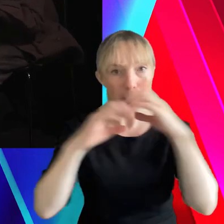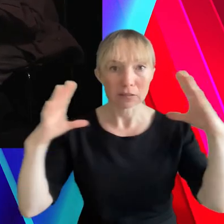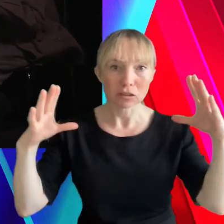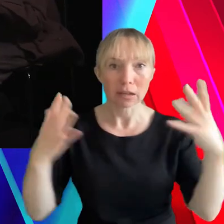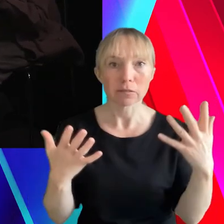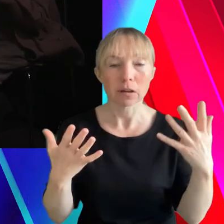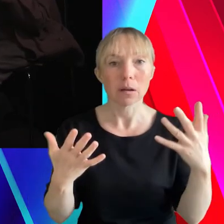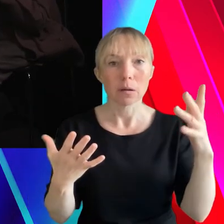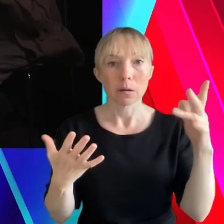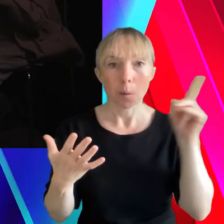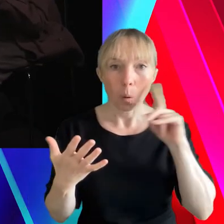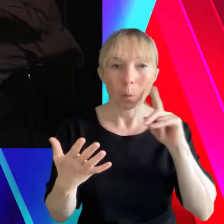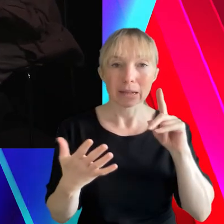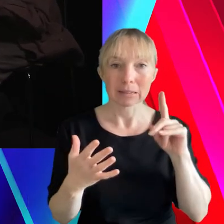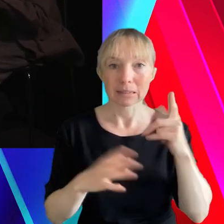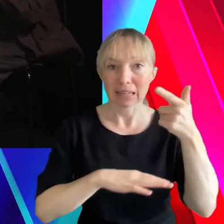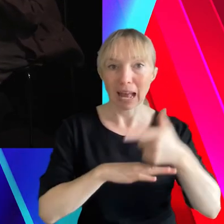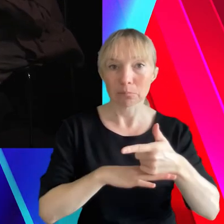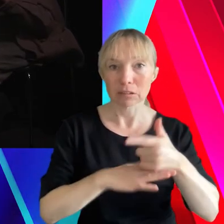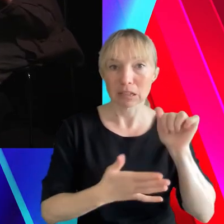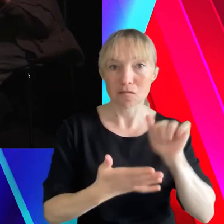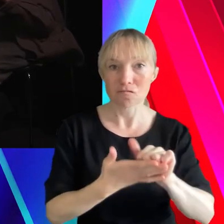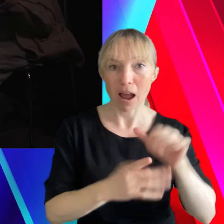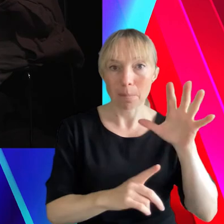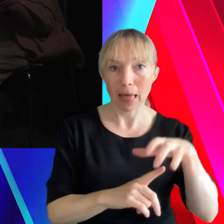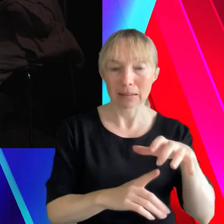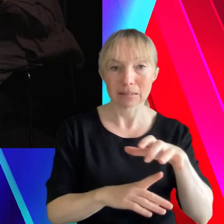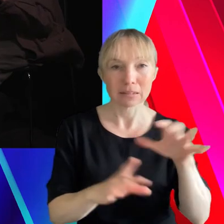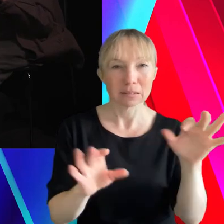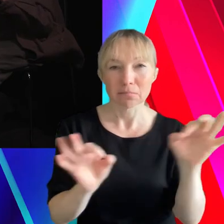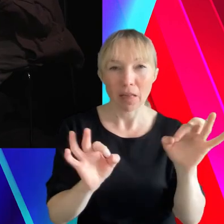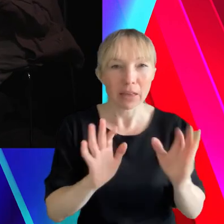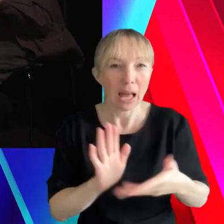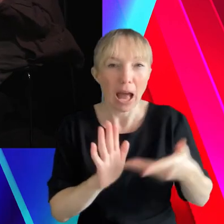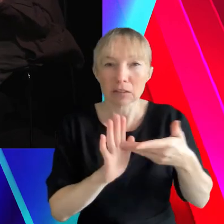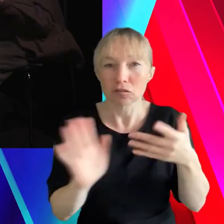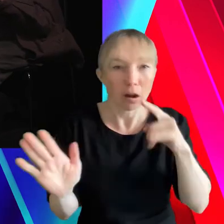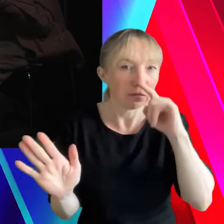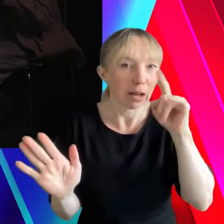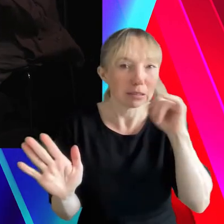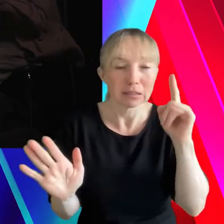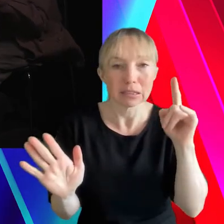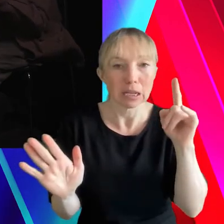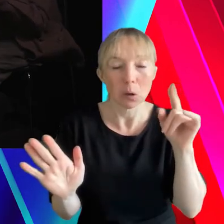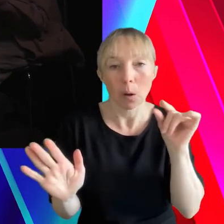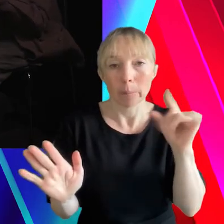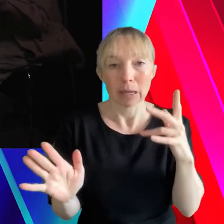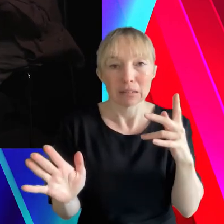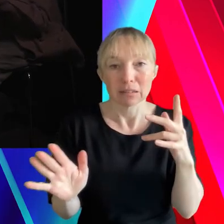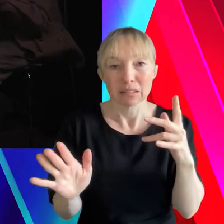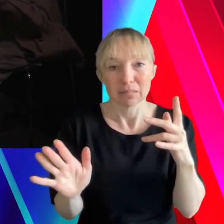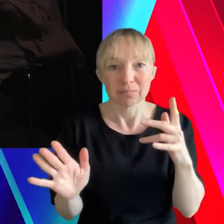always, always, the camera's in the right place. There's nothing ever extraneous or fancy or affected